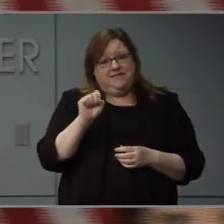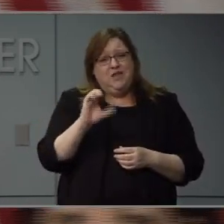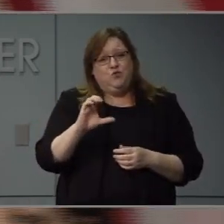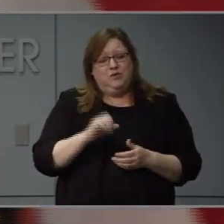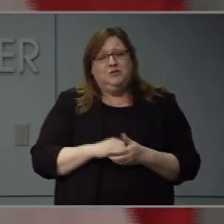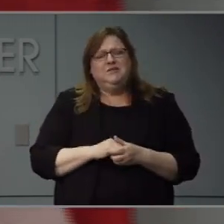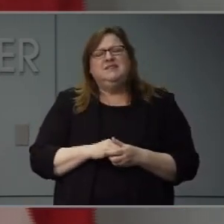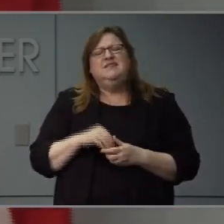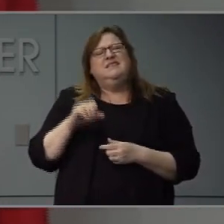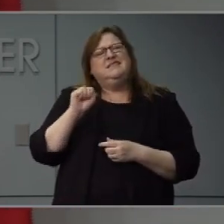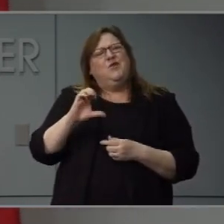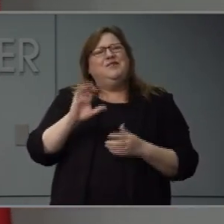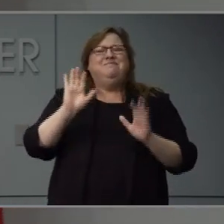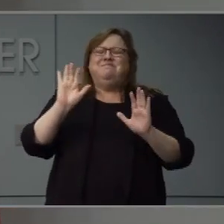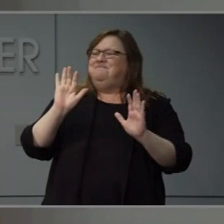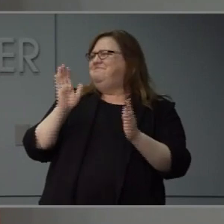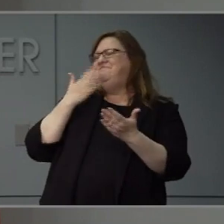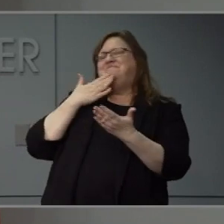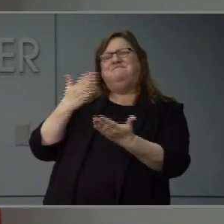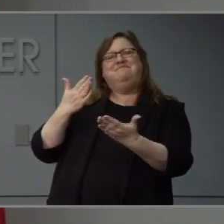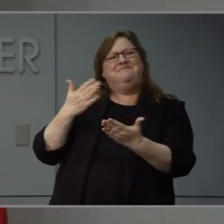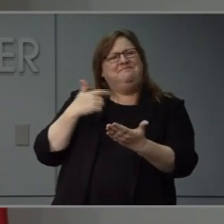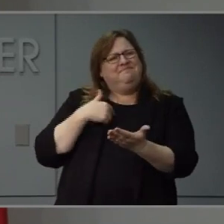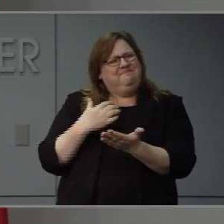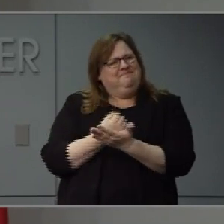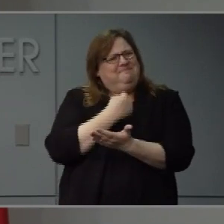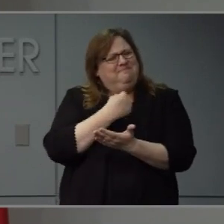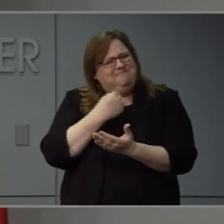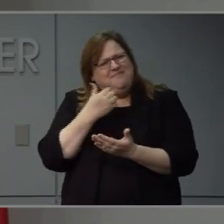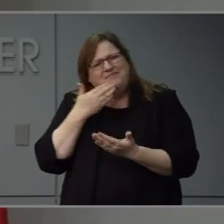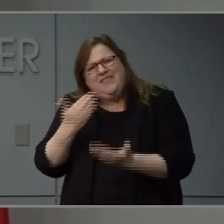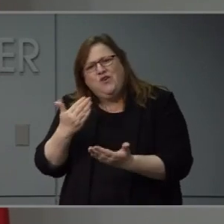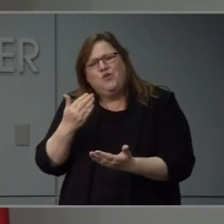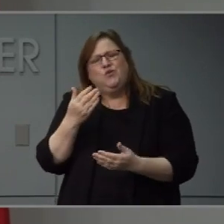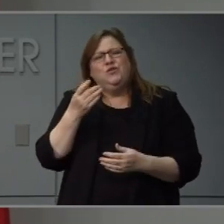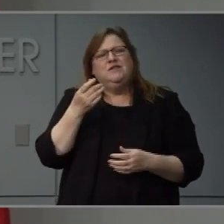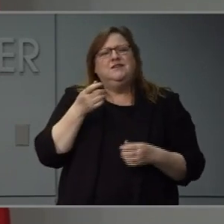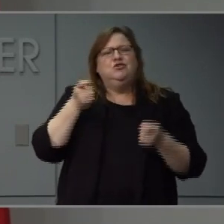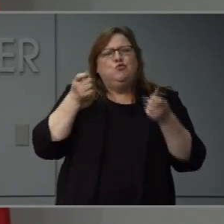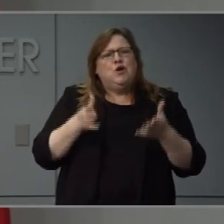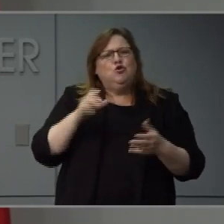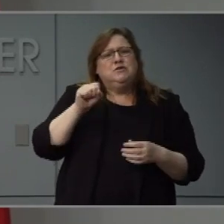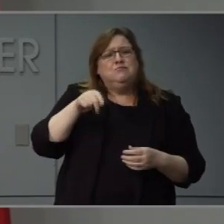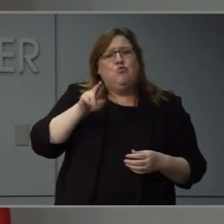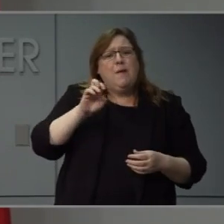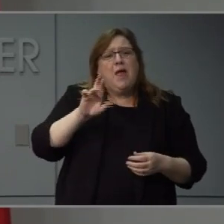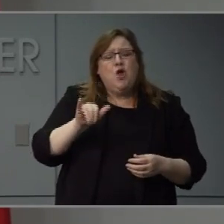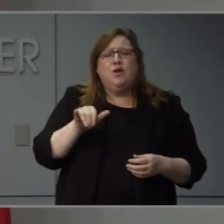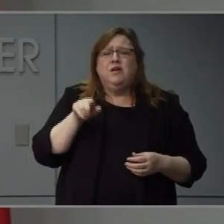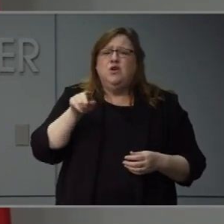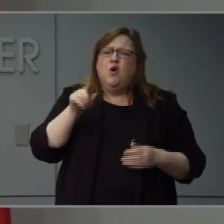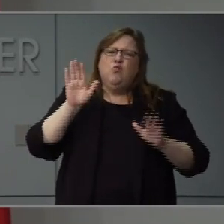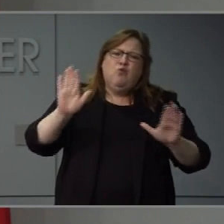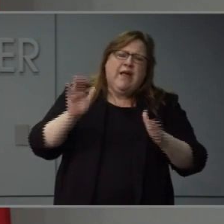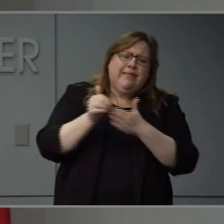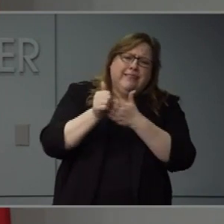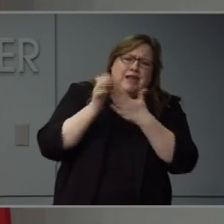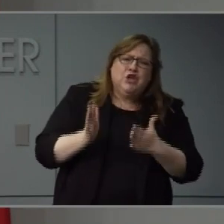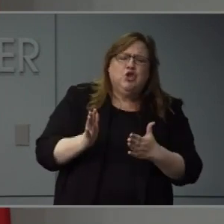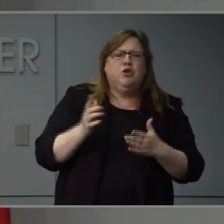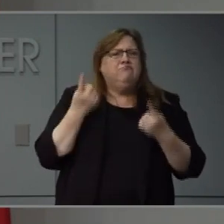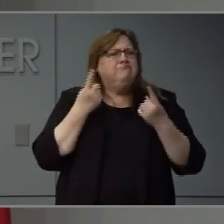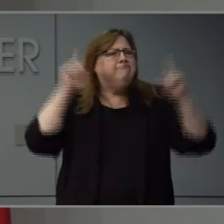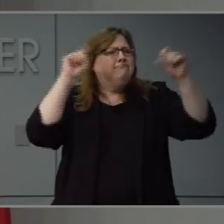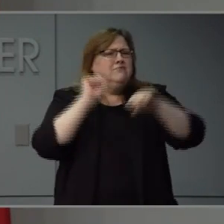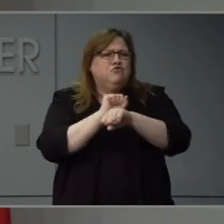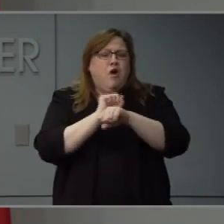for not only being an incredible leader and getting the job done, but doing it with kindness every day. And so